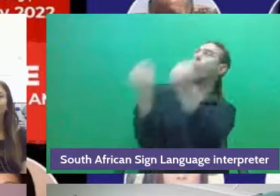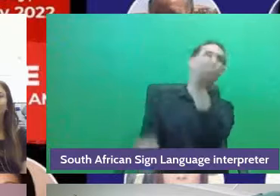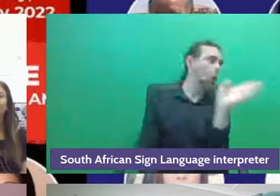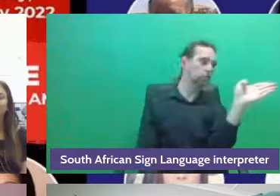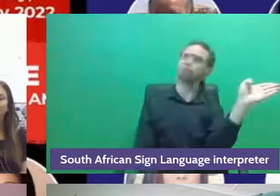dealt.